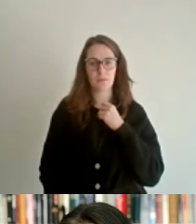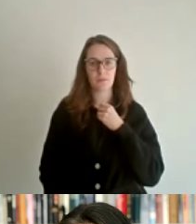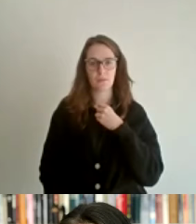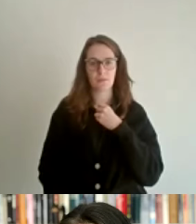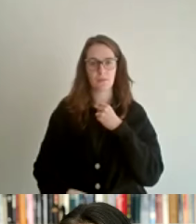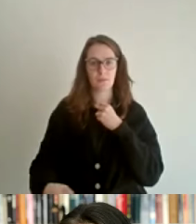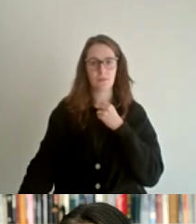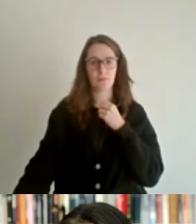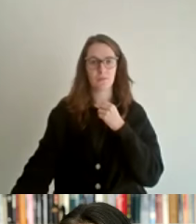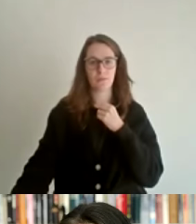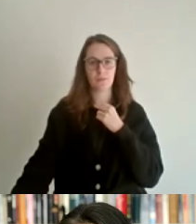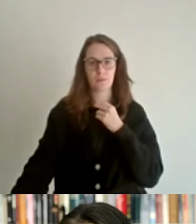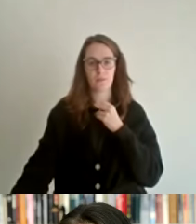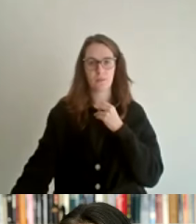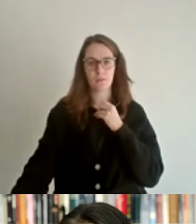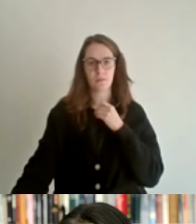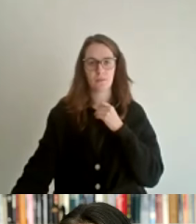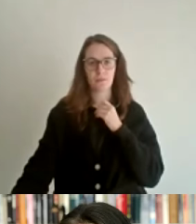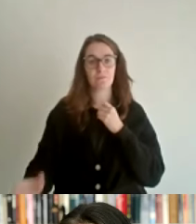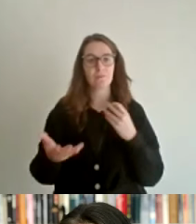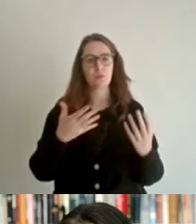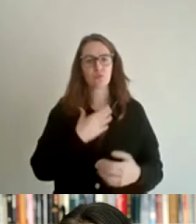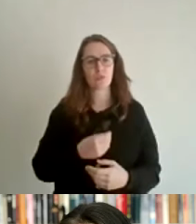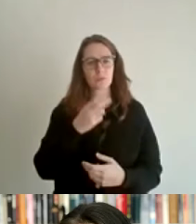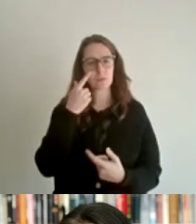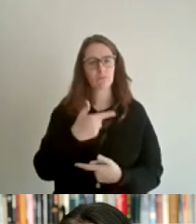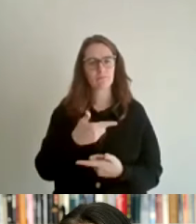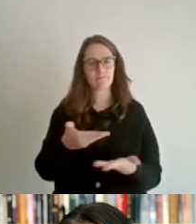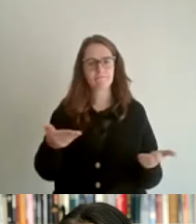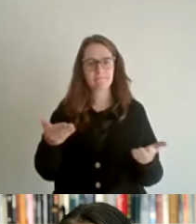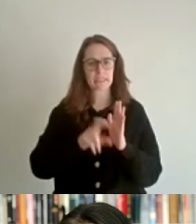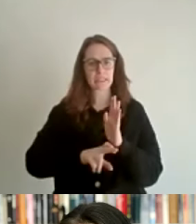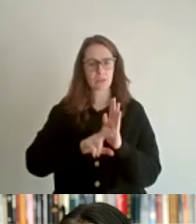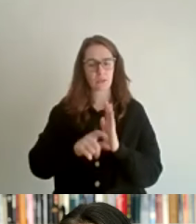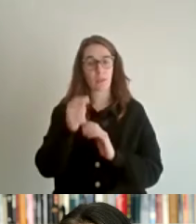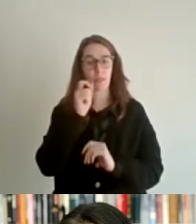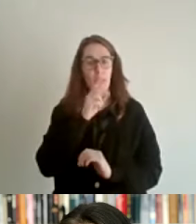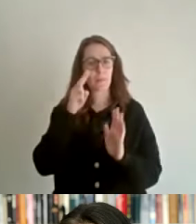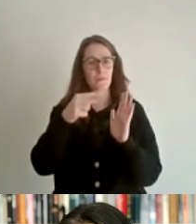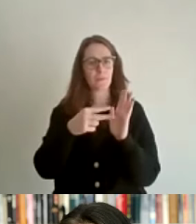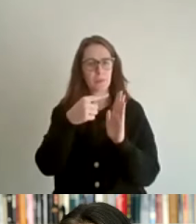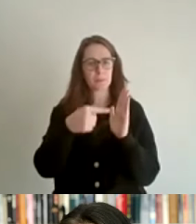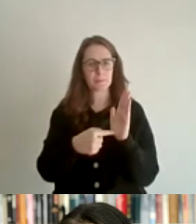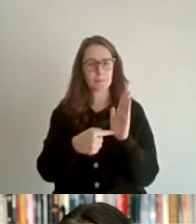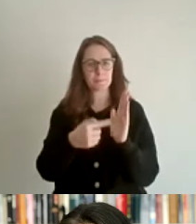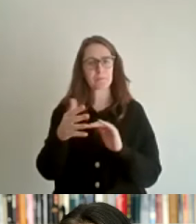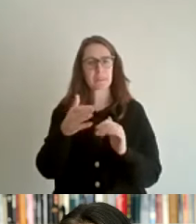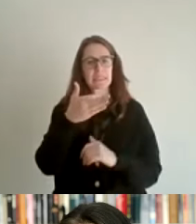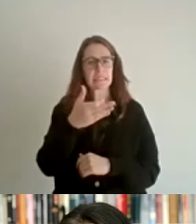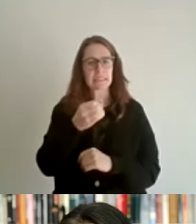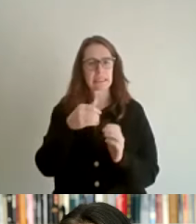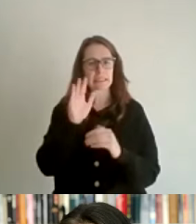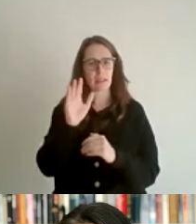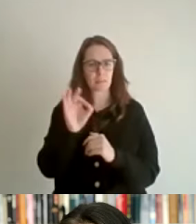And now I would like to share the poll results with you. As you can see, almost 70% of our